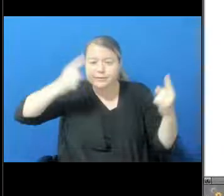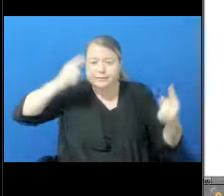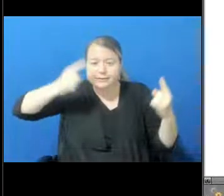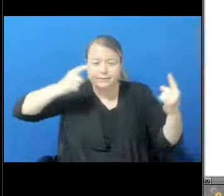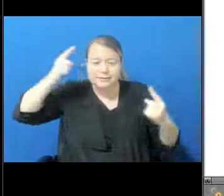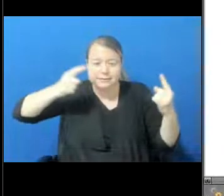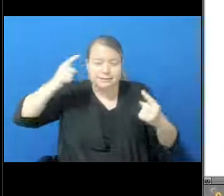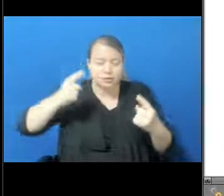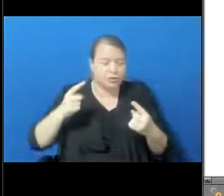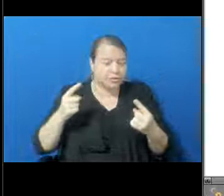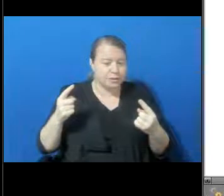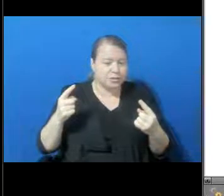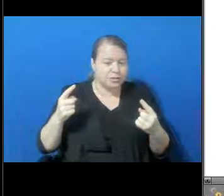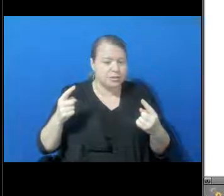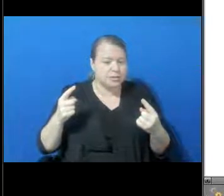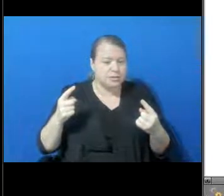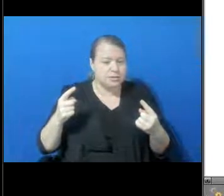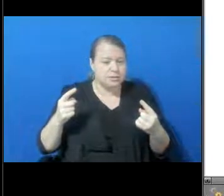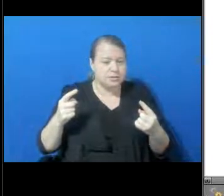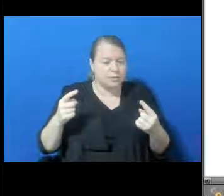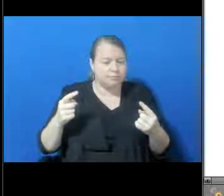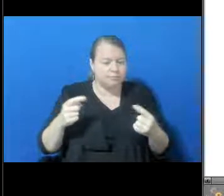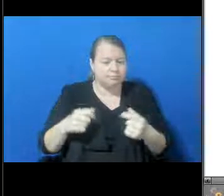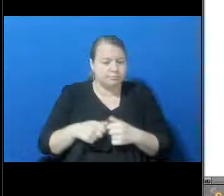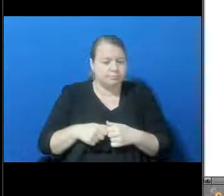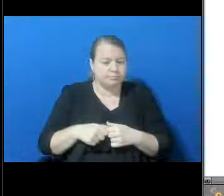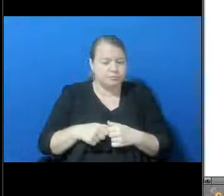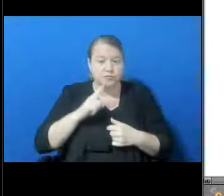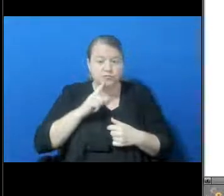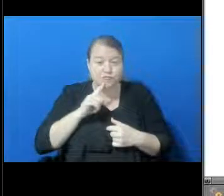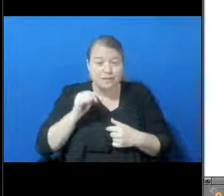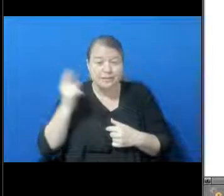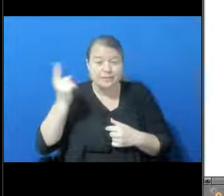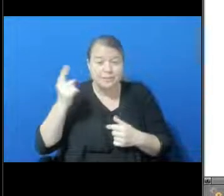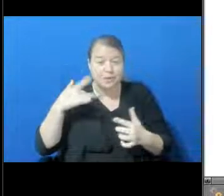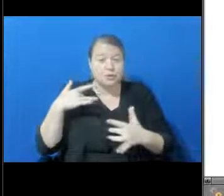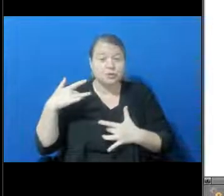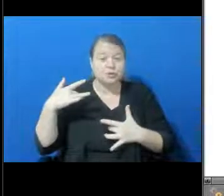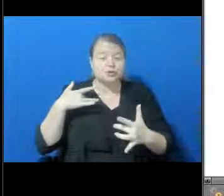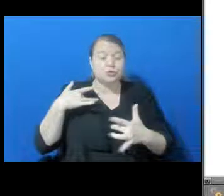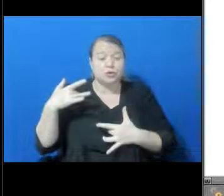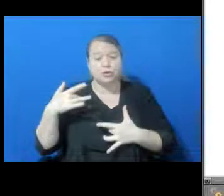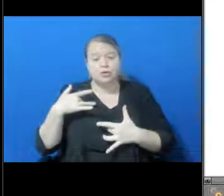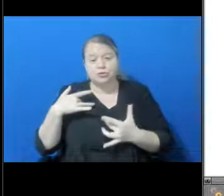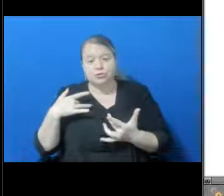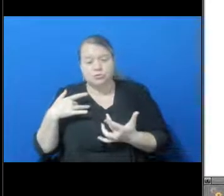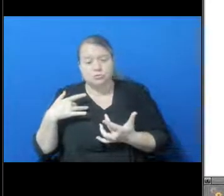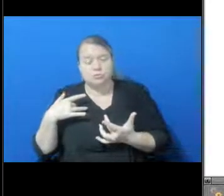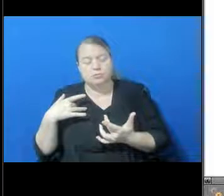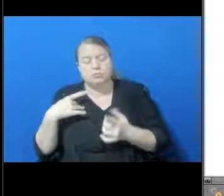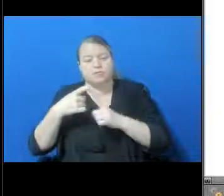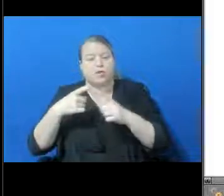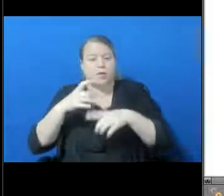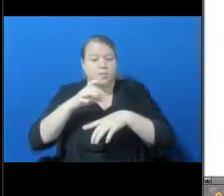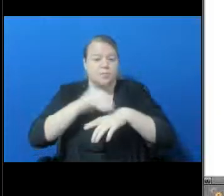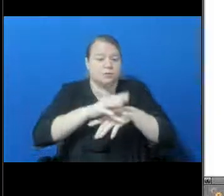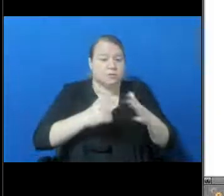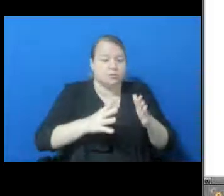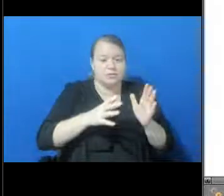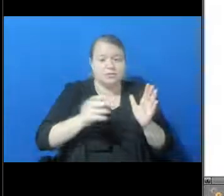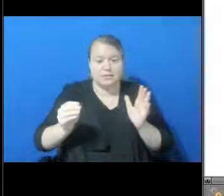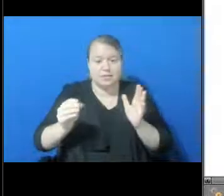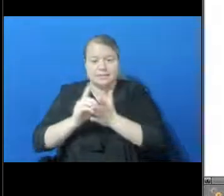really something that is a concern of the consultants and the designers of this project. I yield my time.